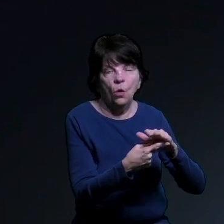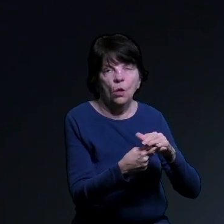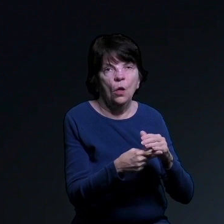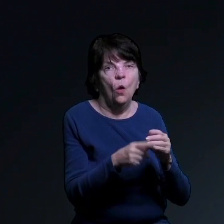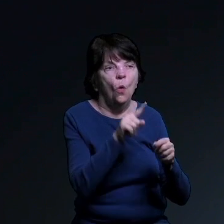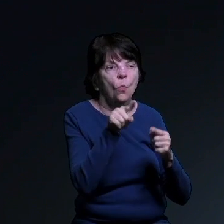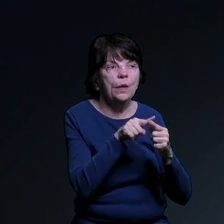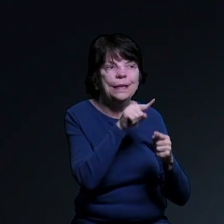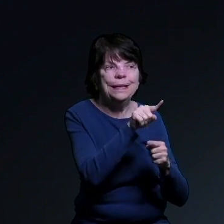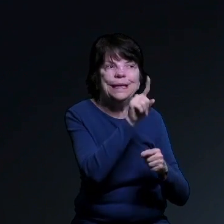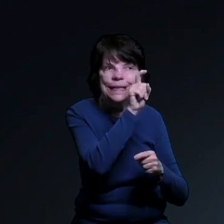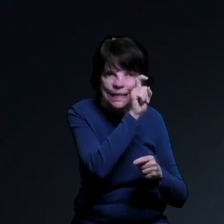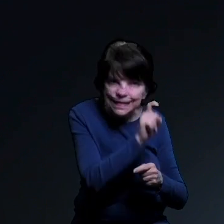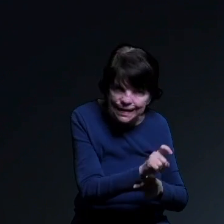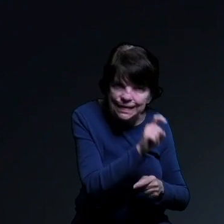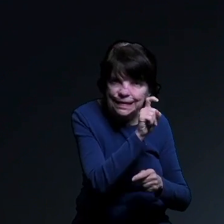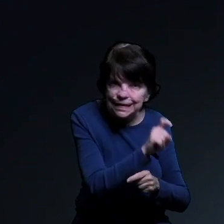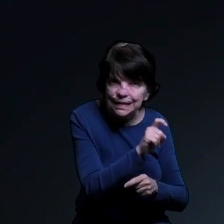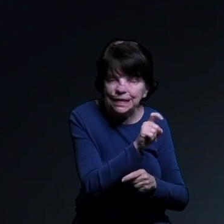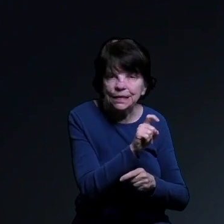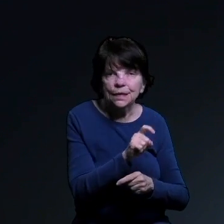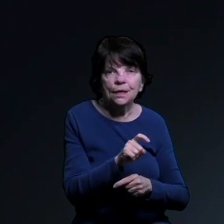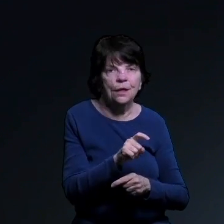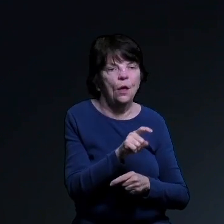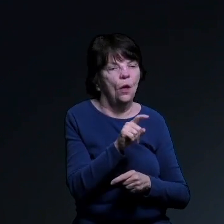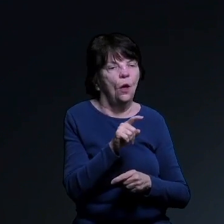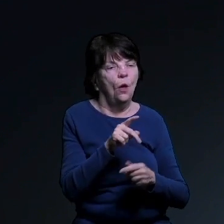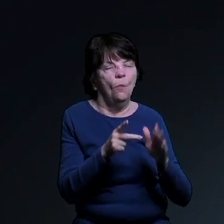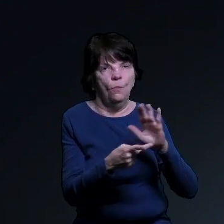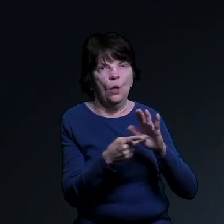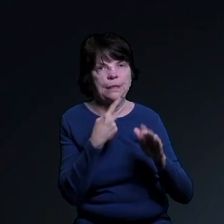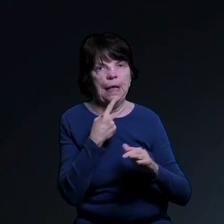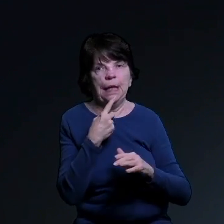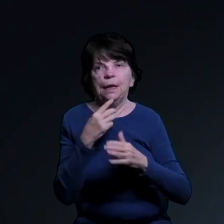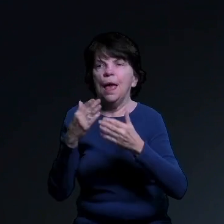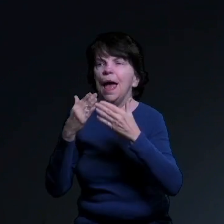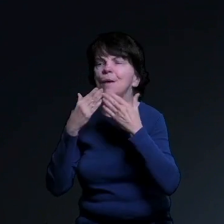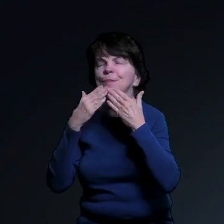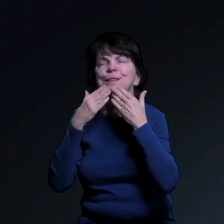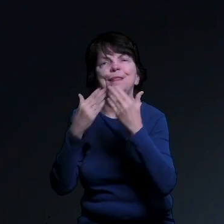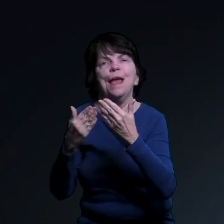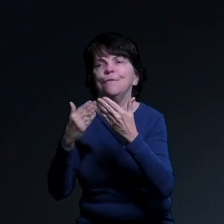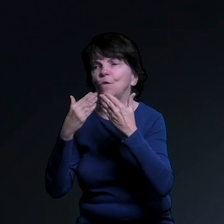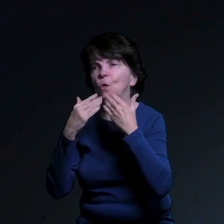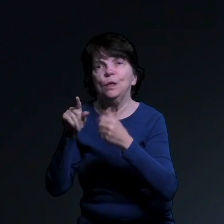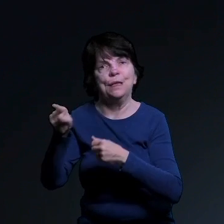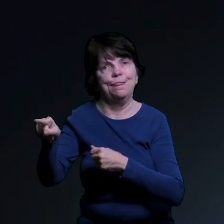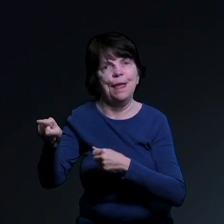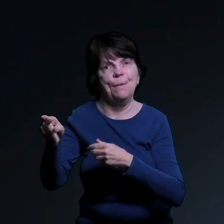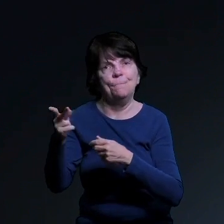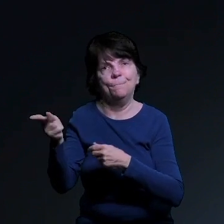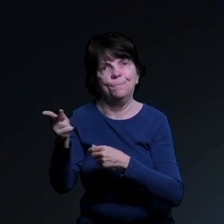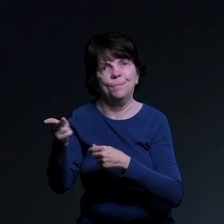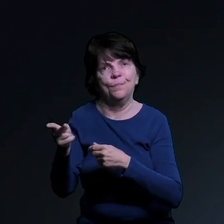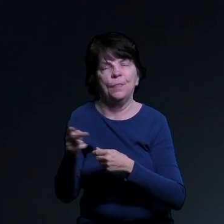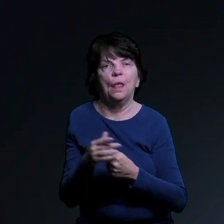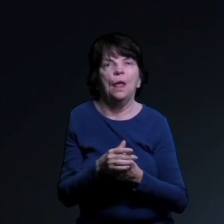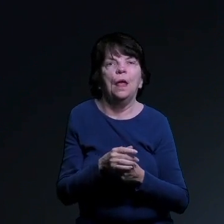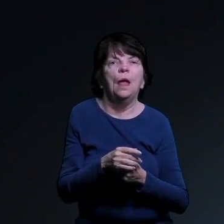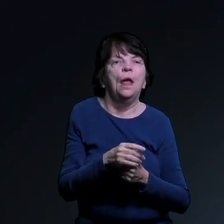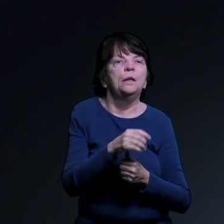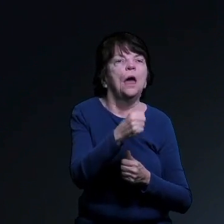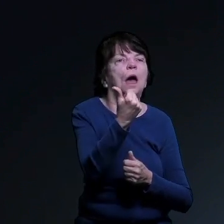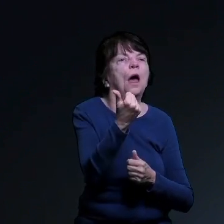most. It goes on to say, I am thankful to them and so are all the other Gentile churches. I also